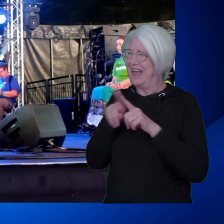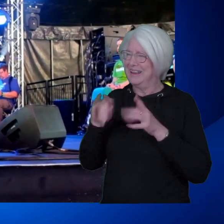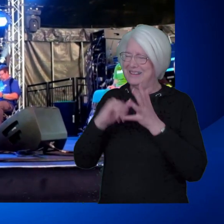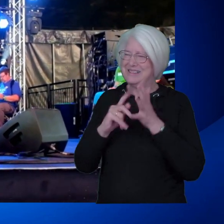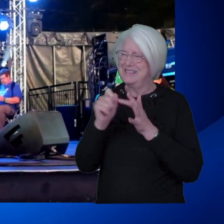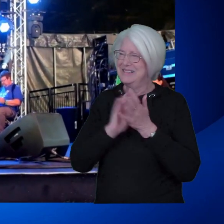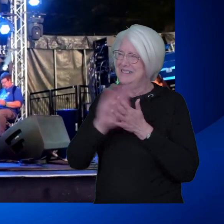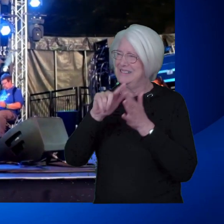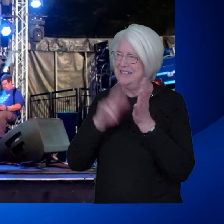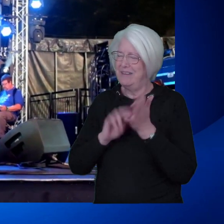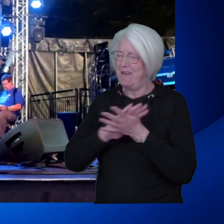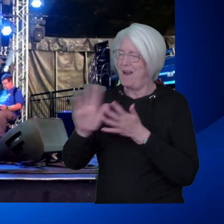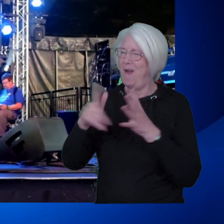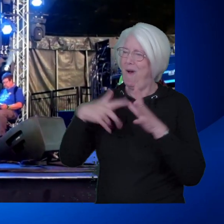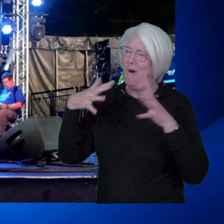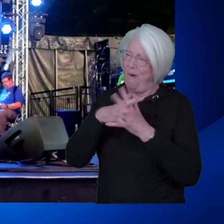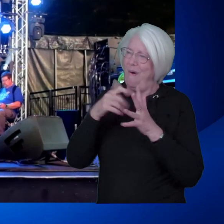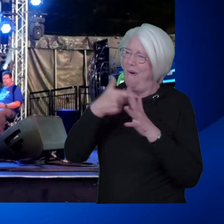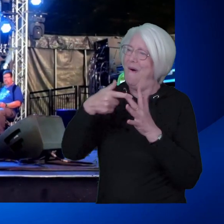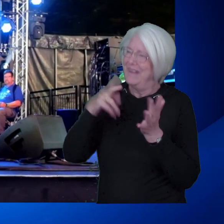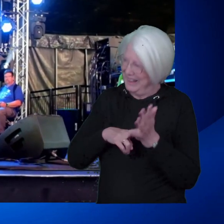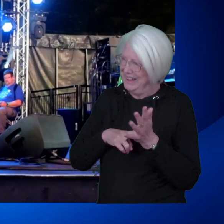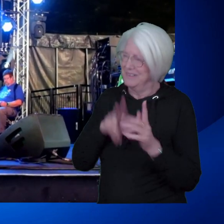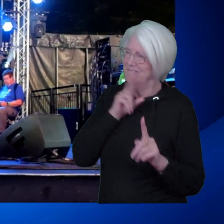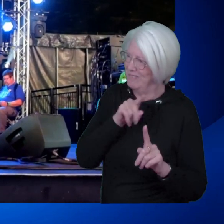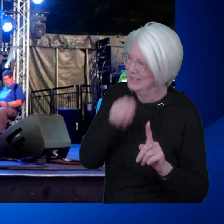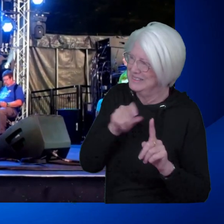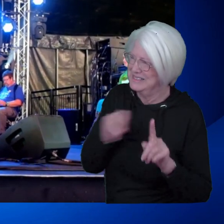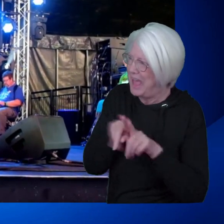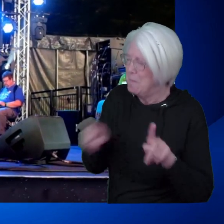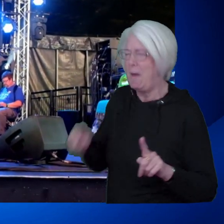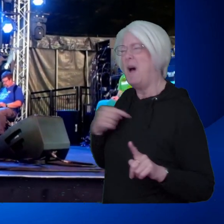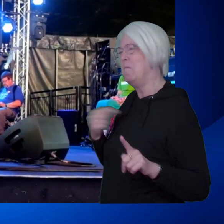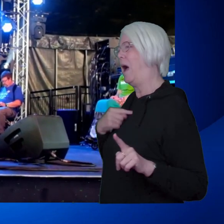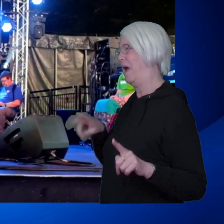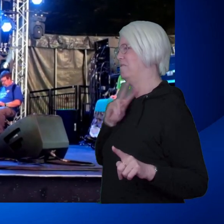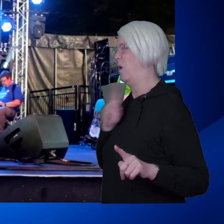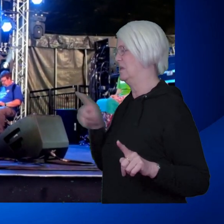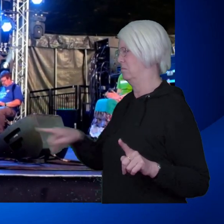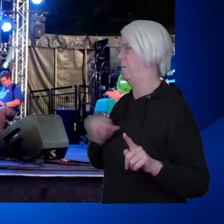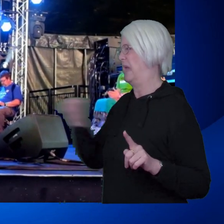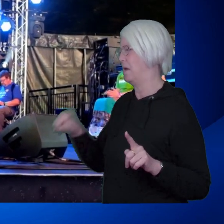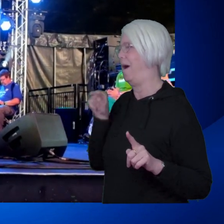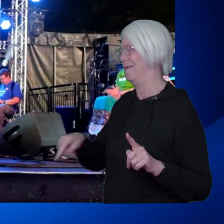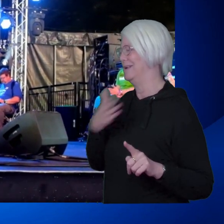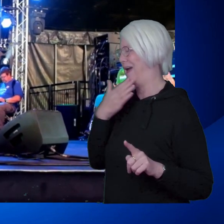Stephen Hawking does, but I think mine is much nicer.